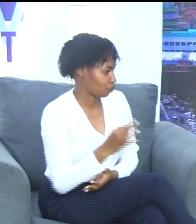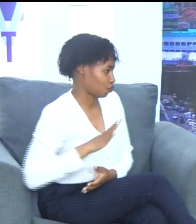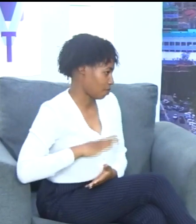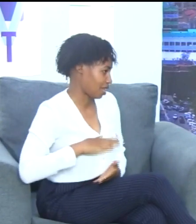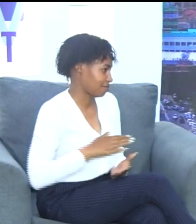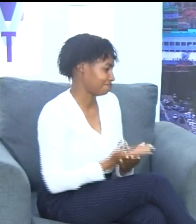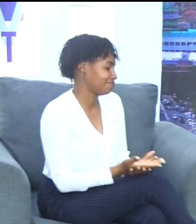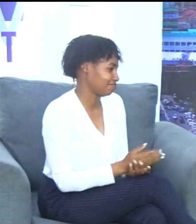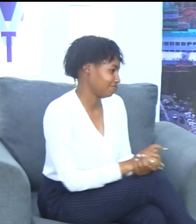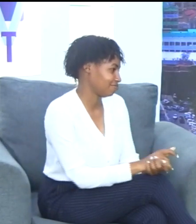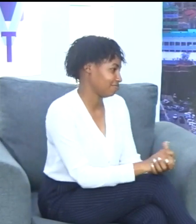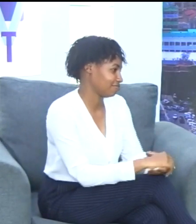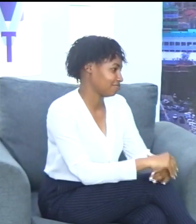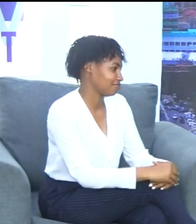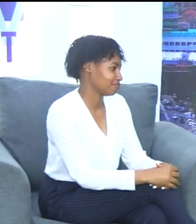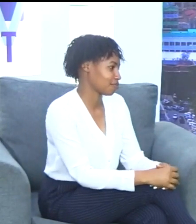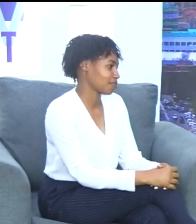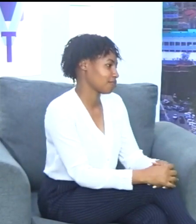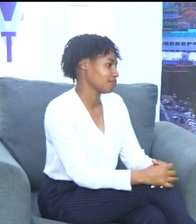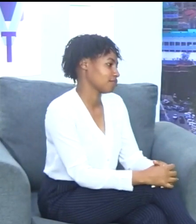women empowerment?